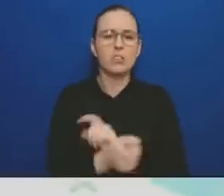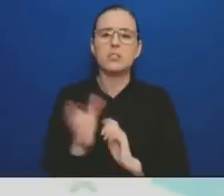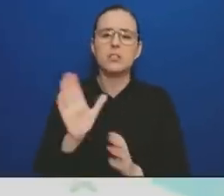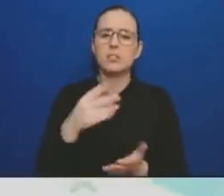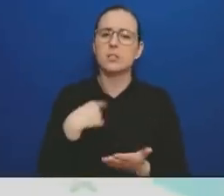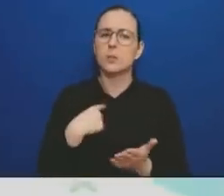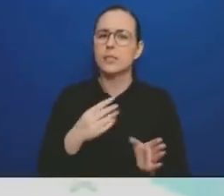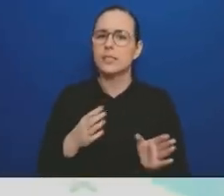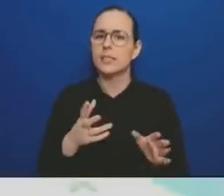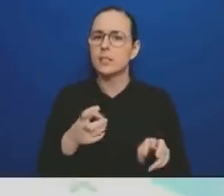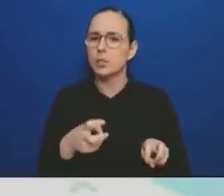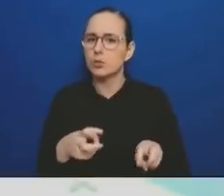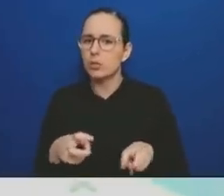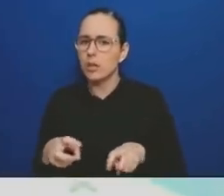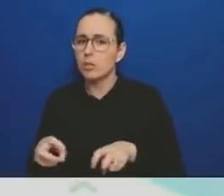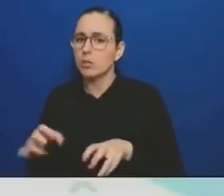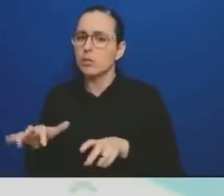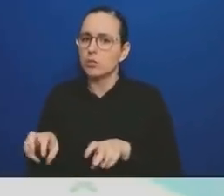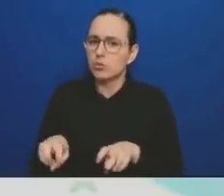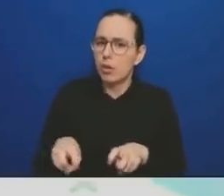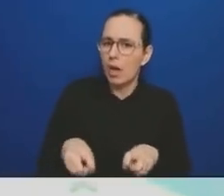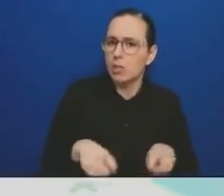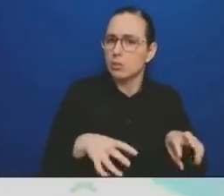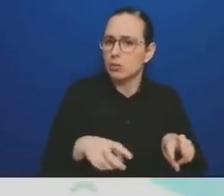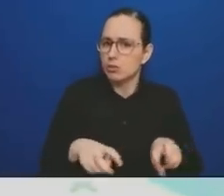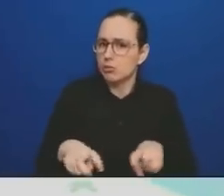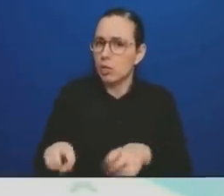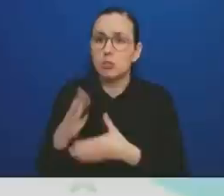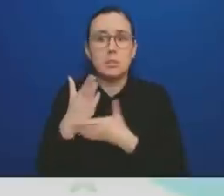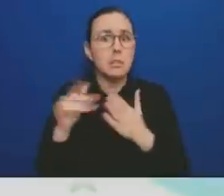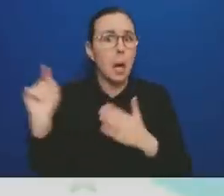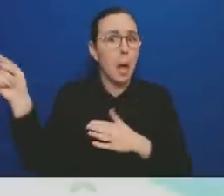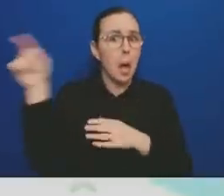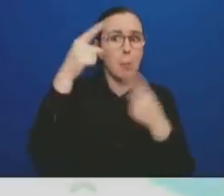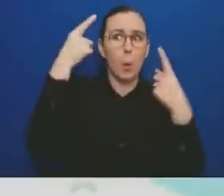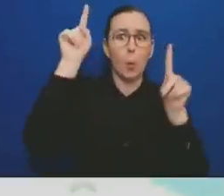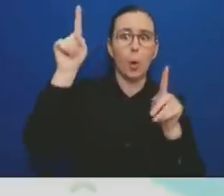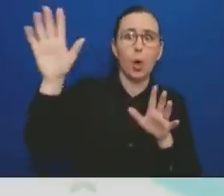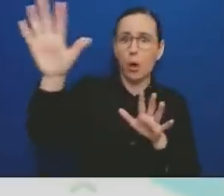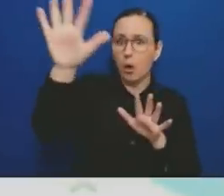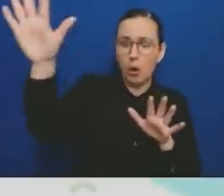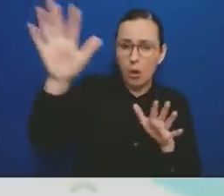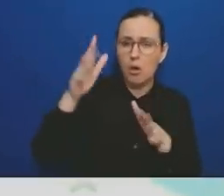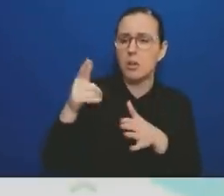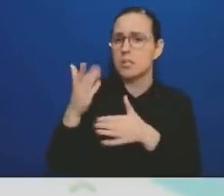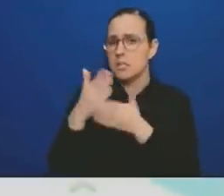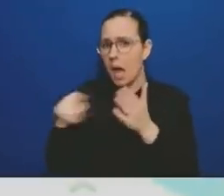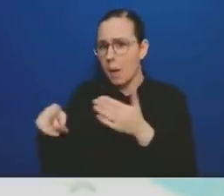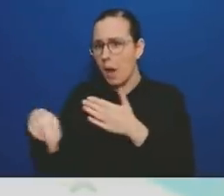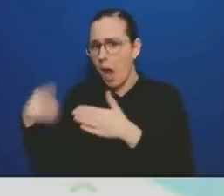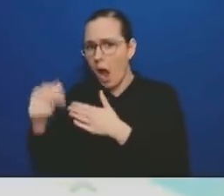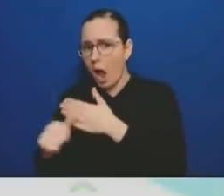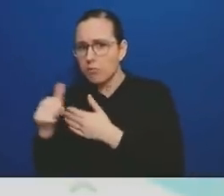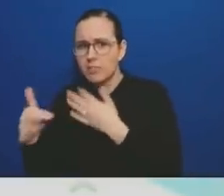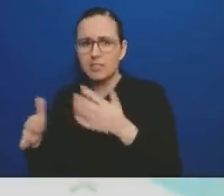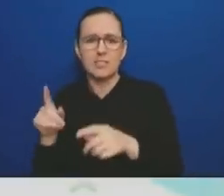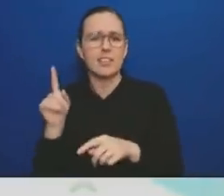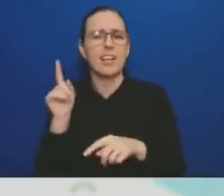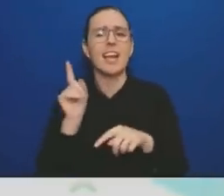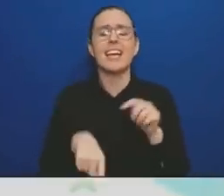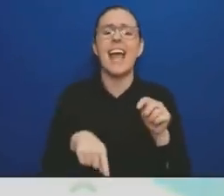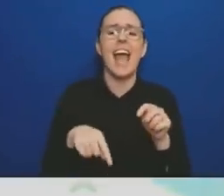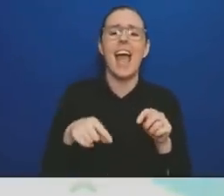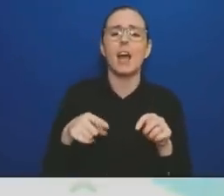things that we know are working and give people the ability to do higher risk activities more safely. Things like the